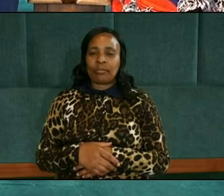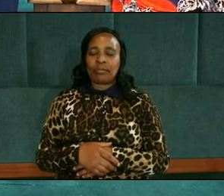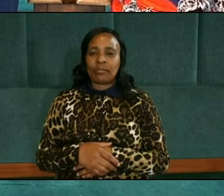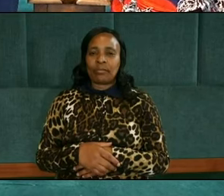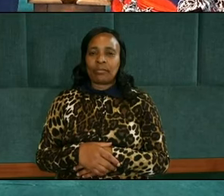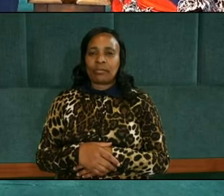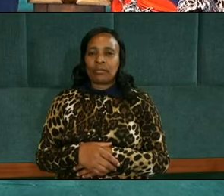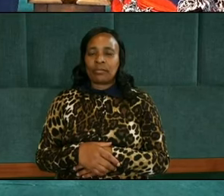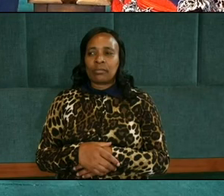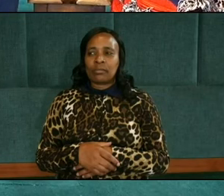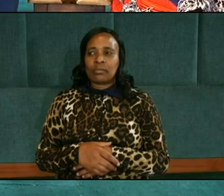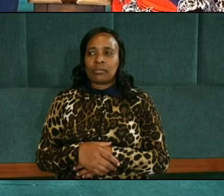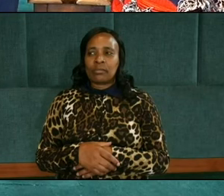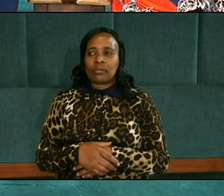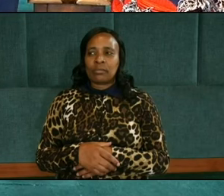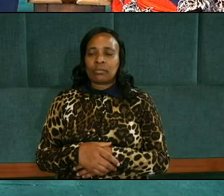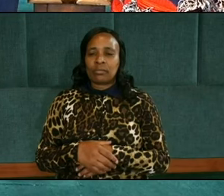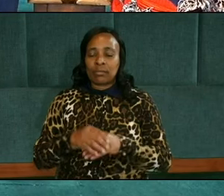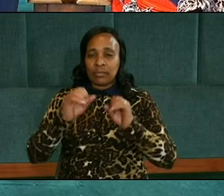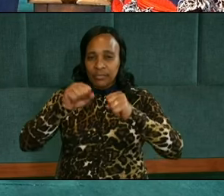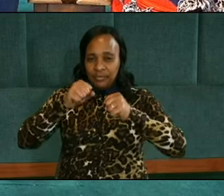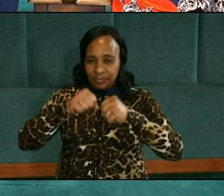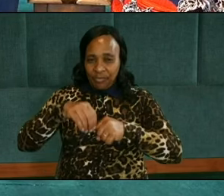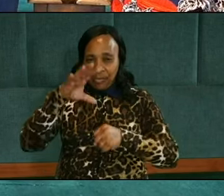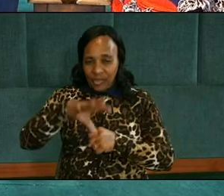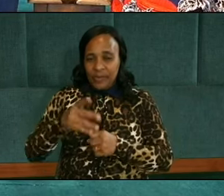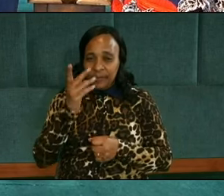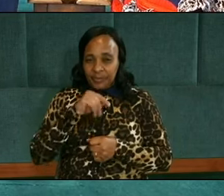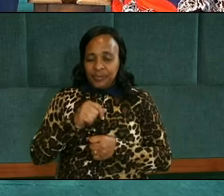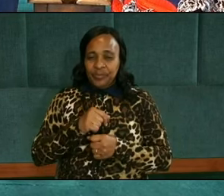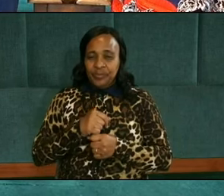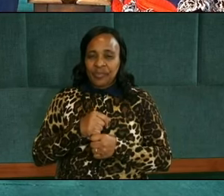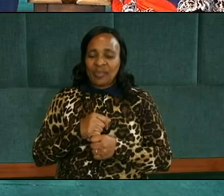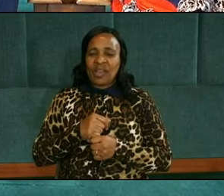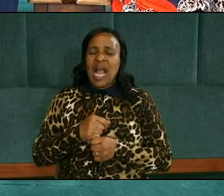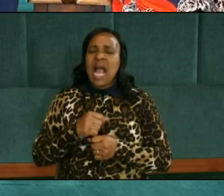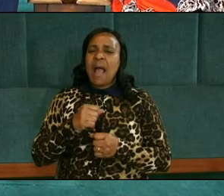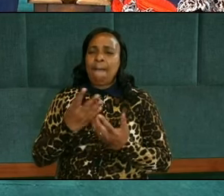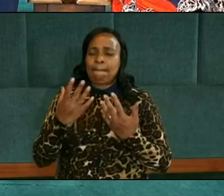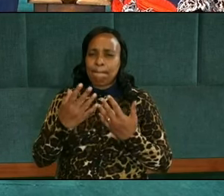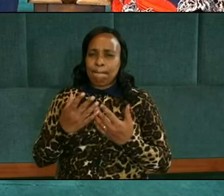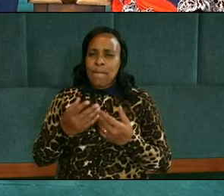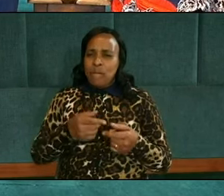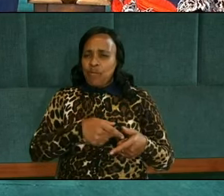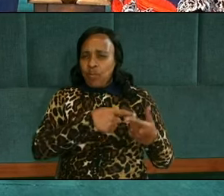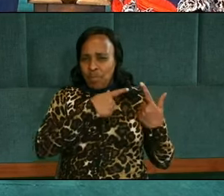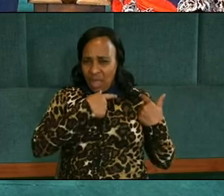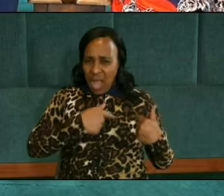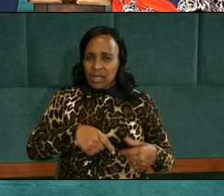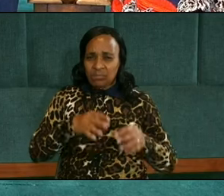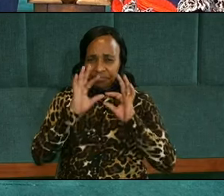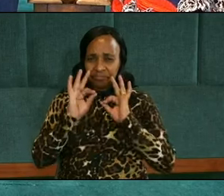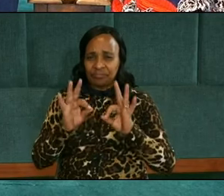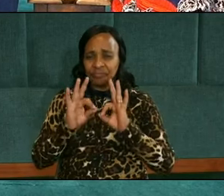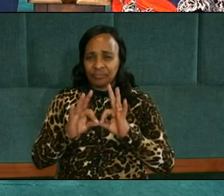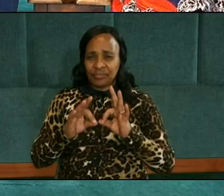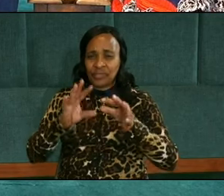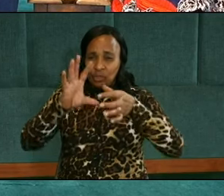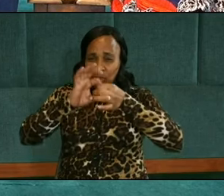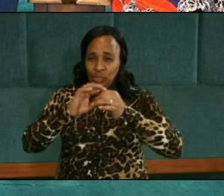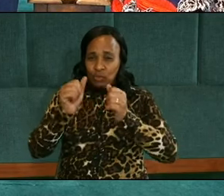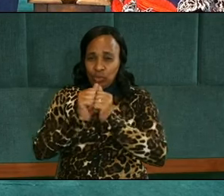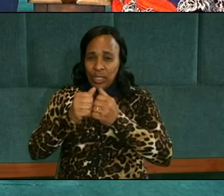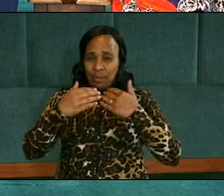Let me jump in because I find this very fascinating. That a sound heart is life to the body, but